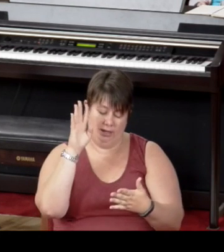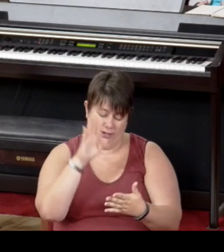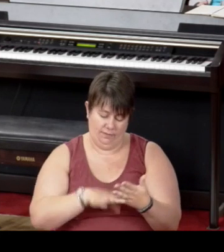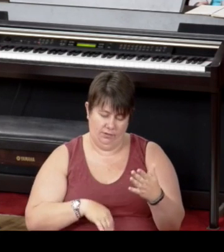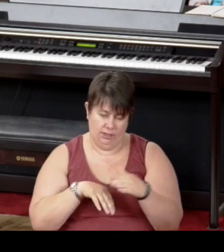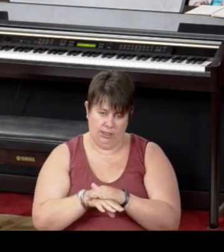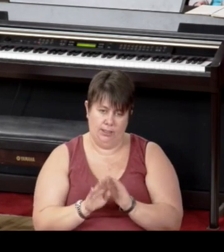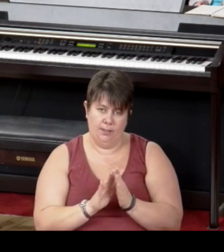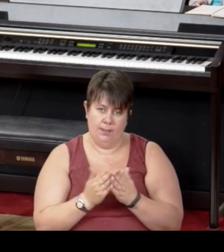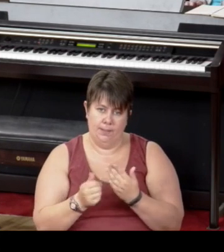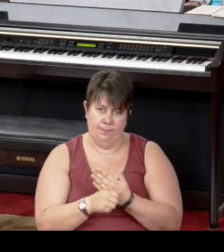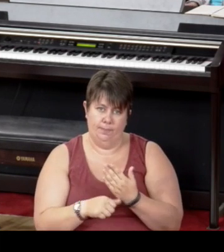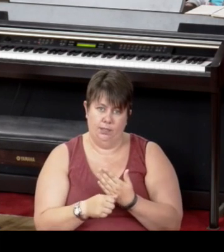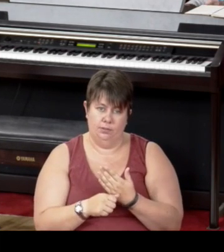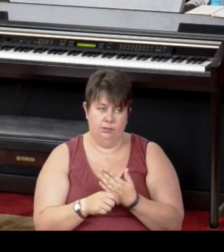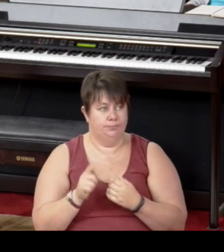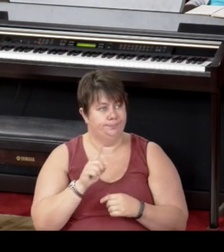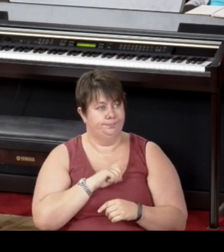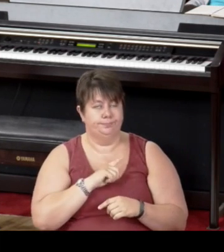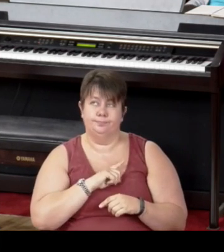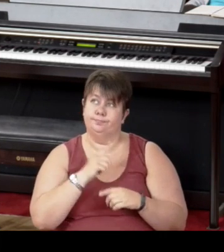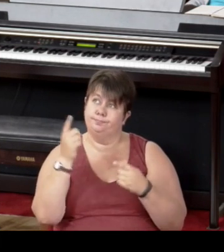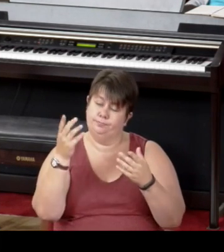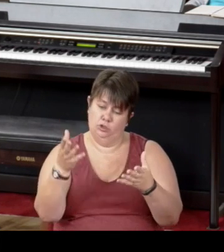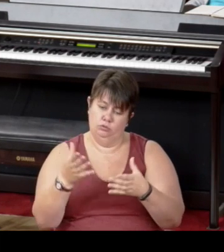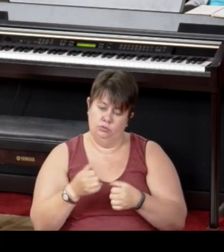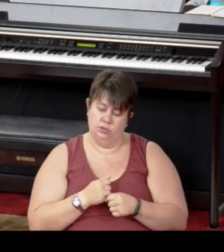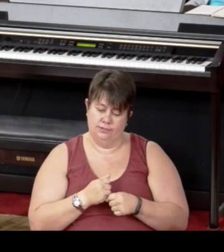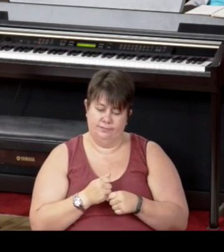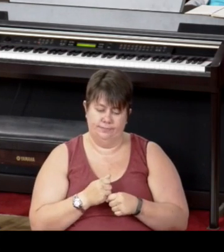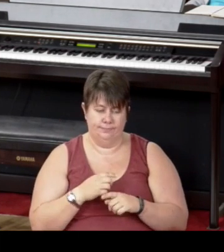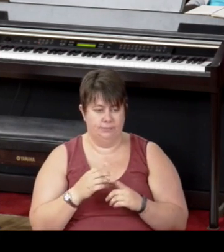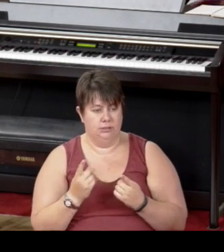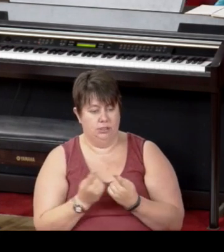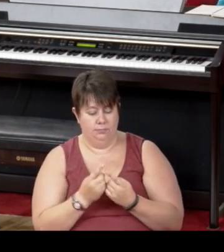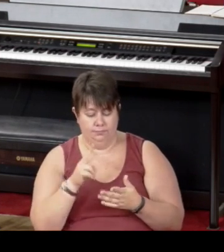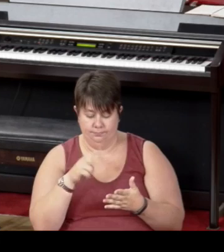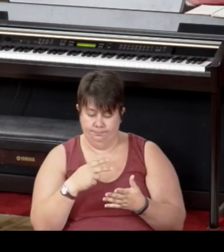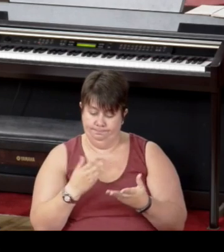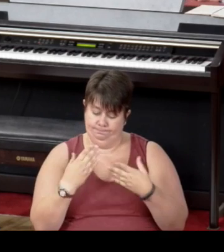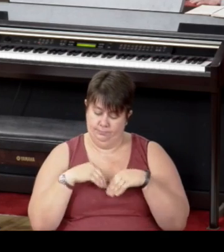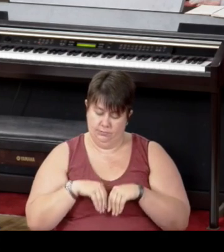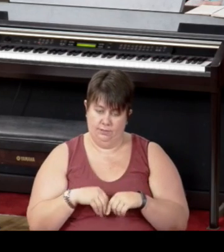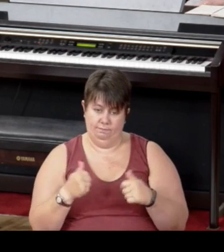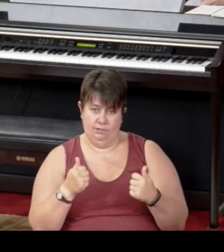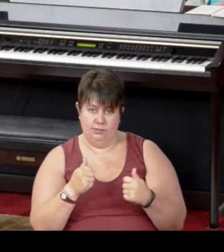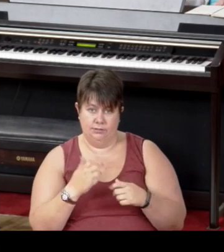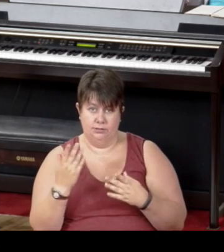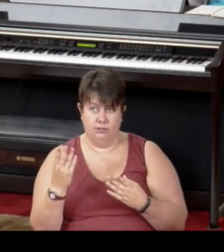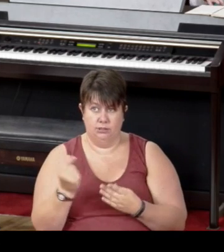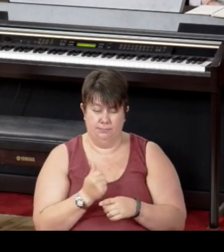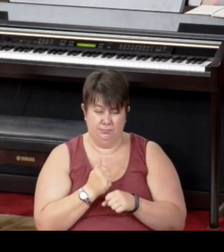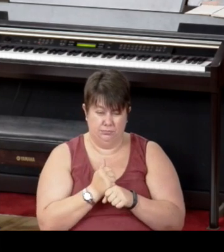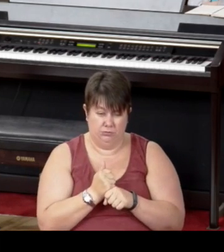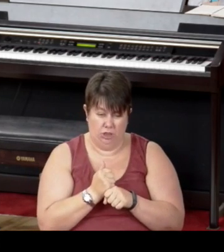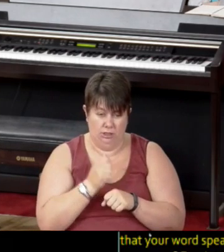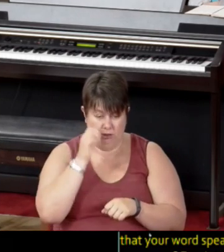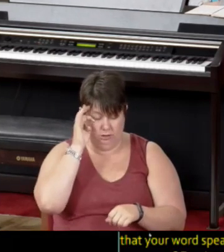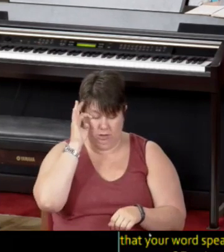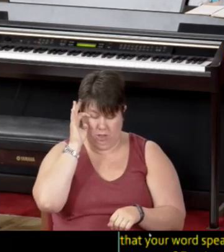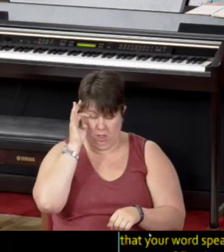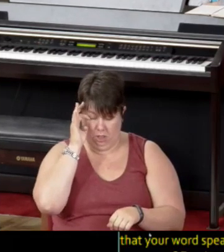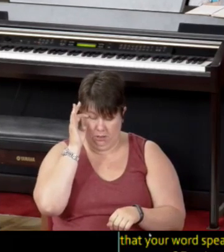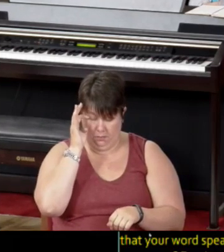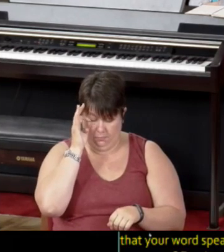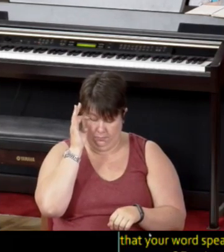those which we may receive readily and those which challenge us. We pray as we look to your word this day and go